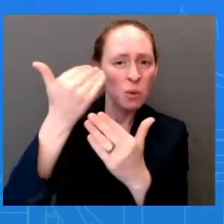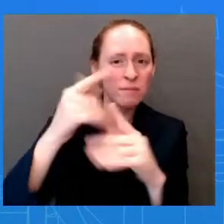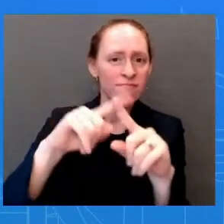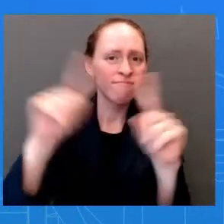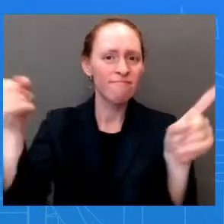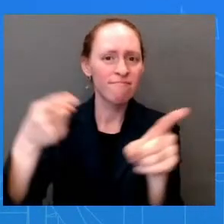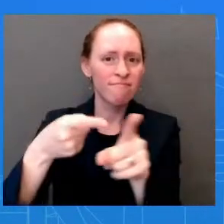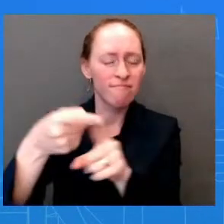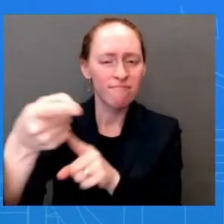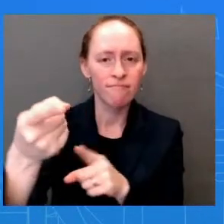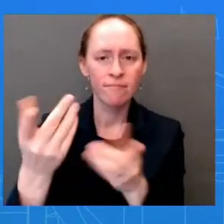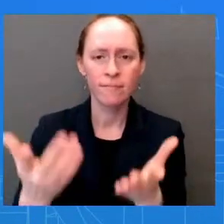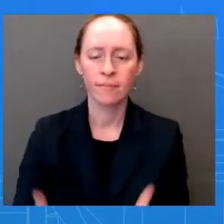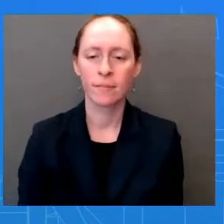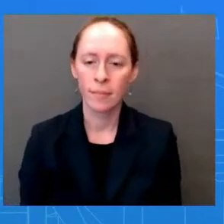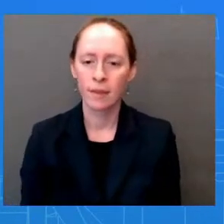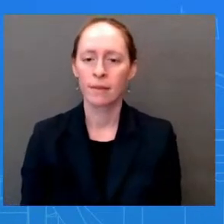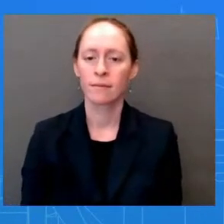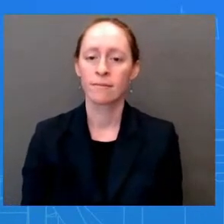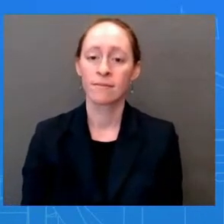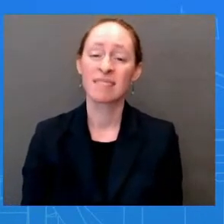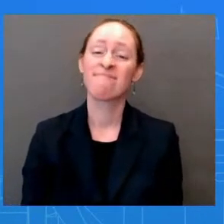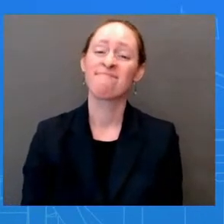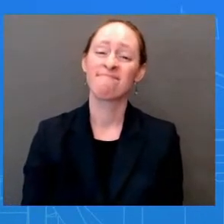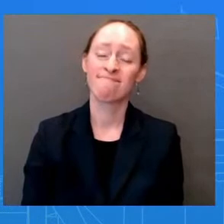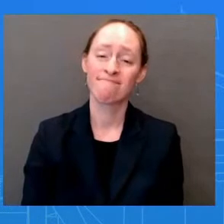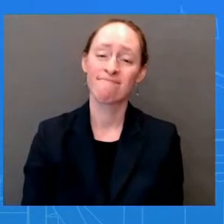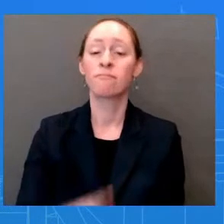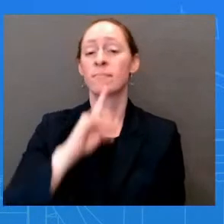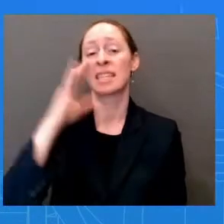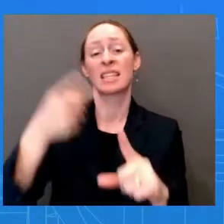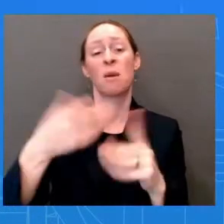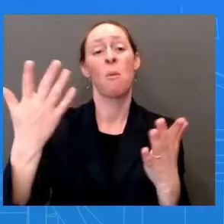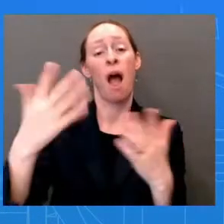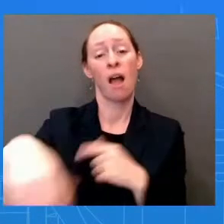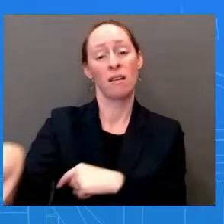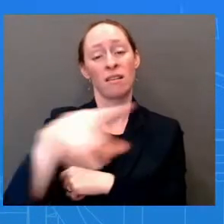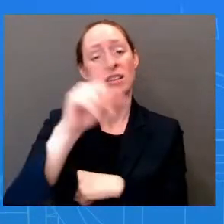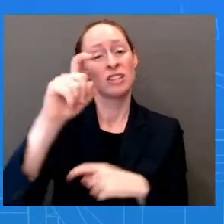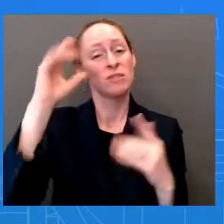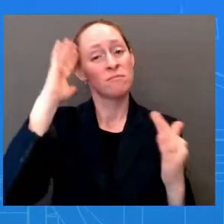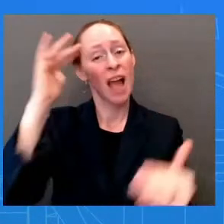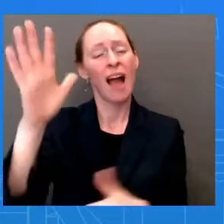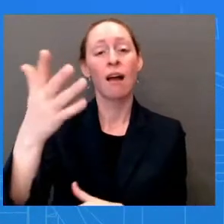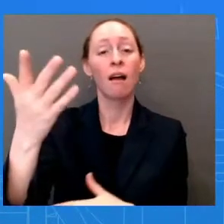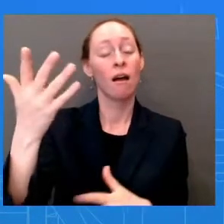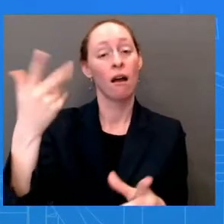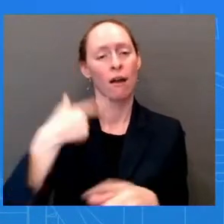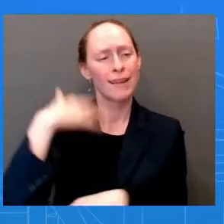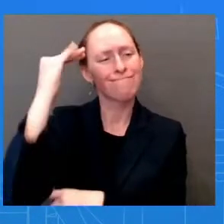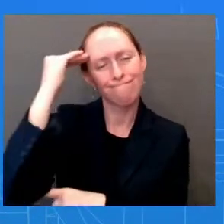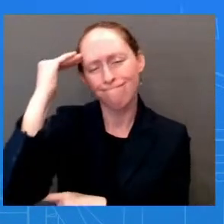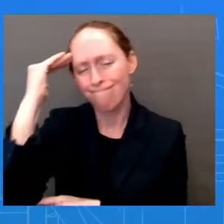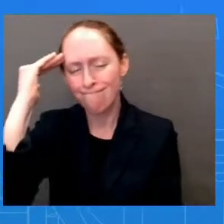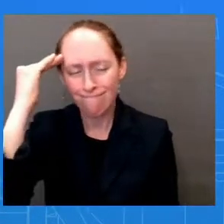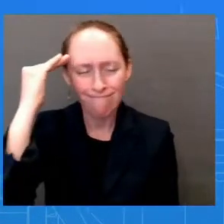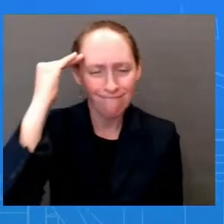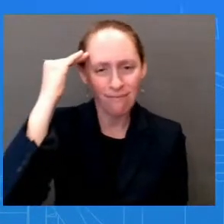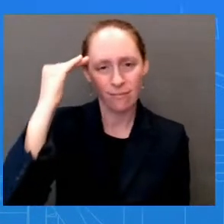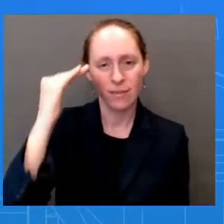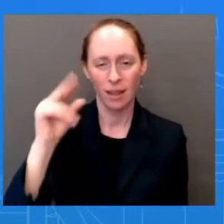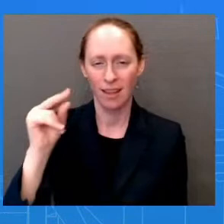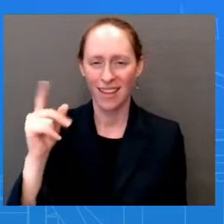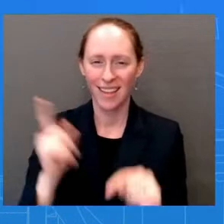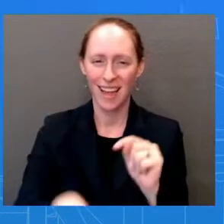definitively say what to expect, but you should really take some comfort in knowing